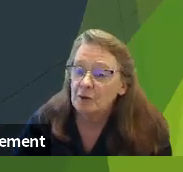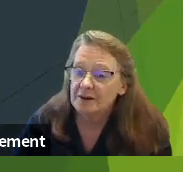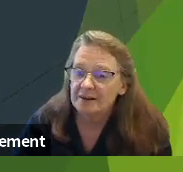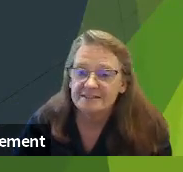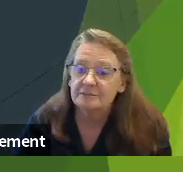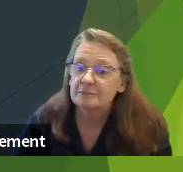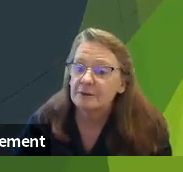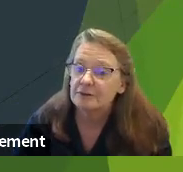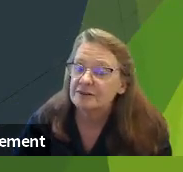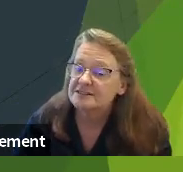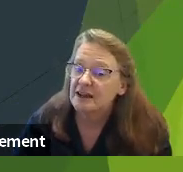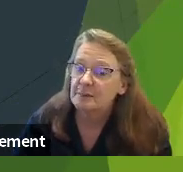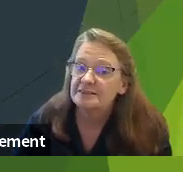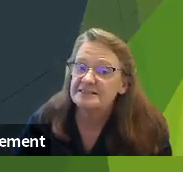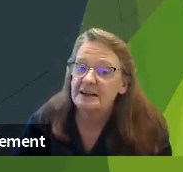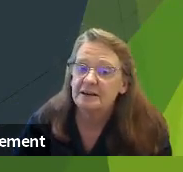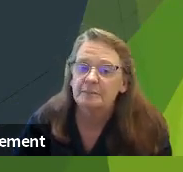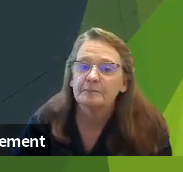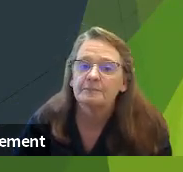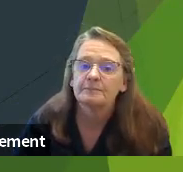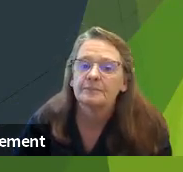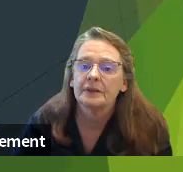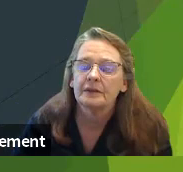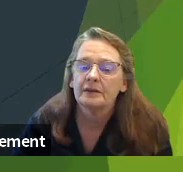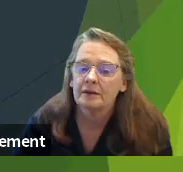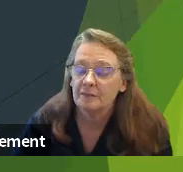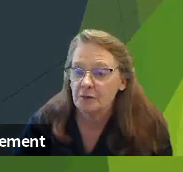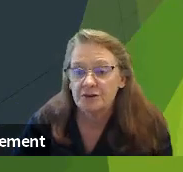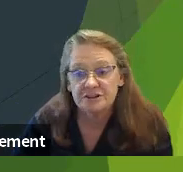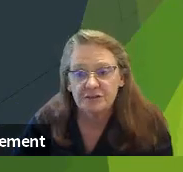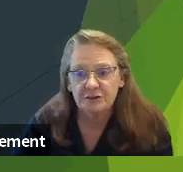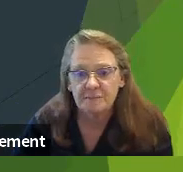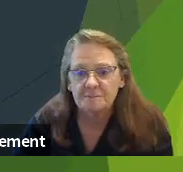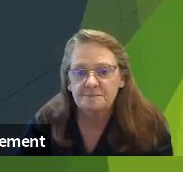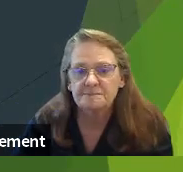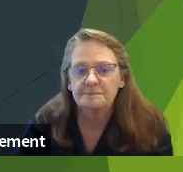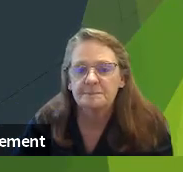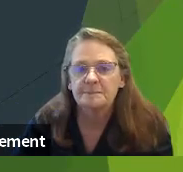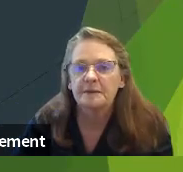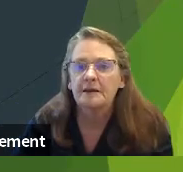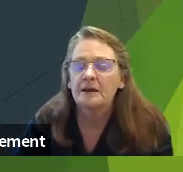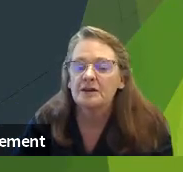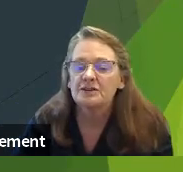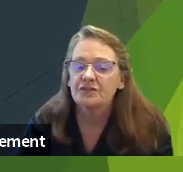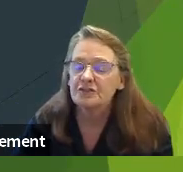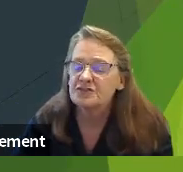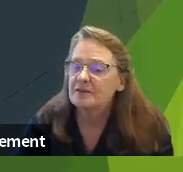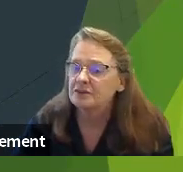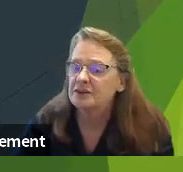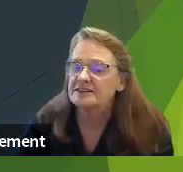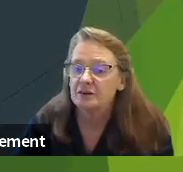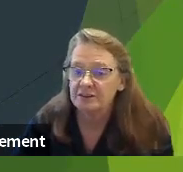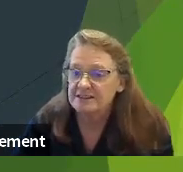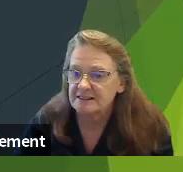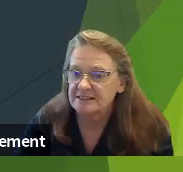you're going to reorganize it by using the time and the setting. Then you're going to deliver it. So the first thing we have